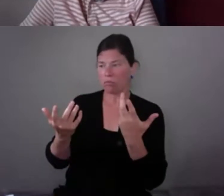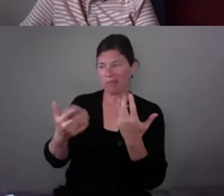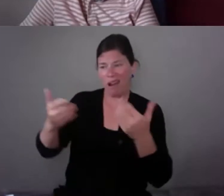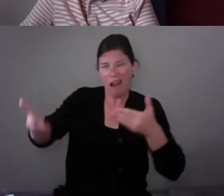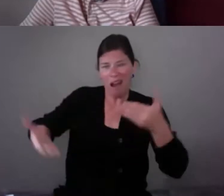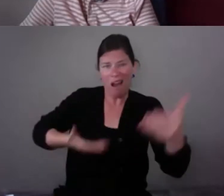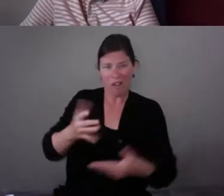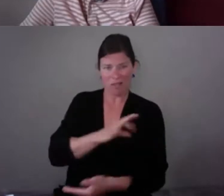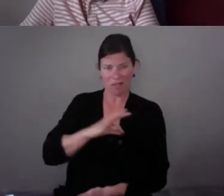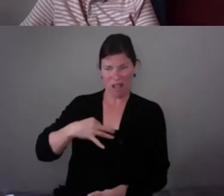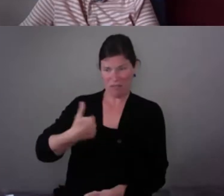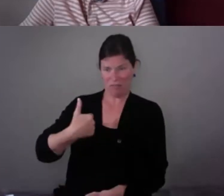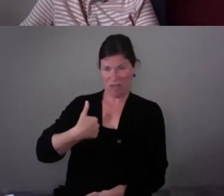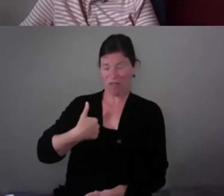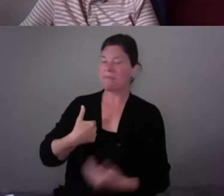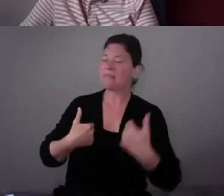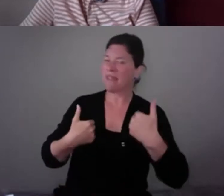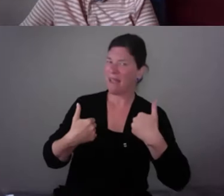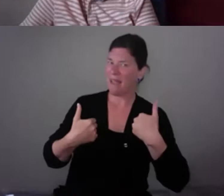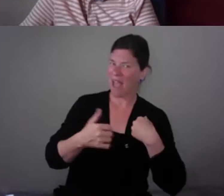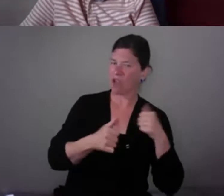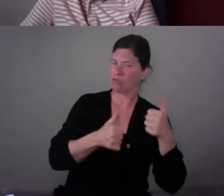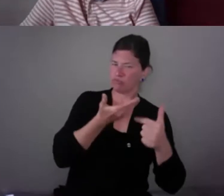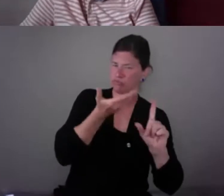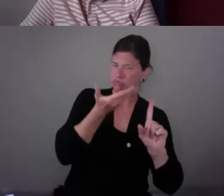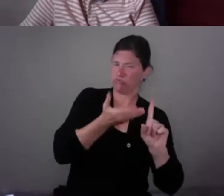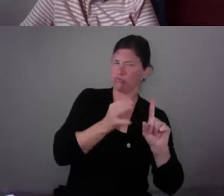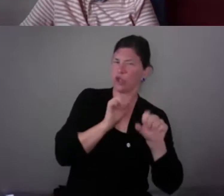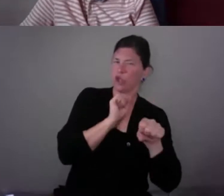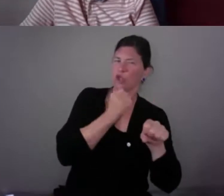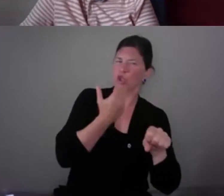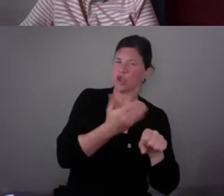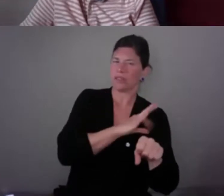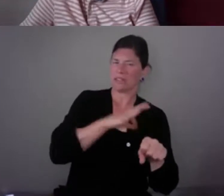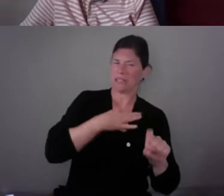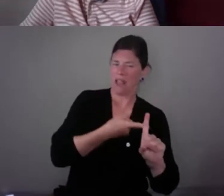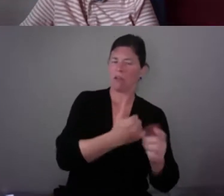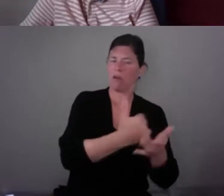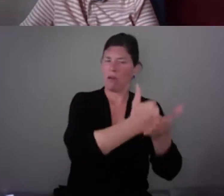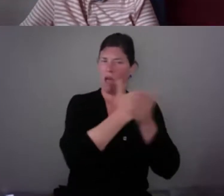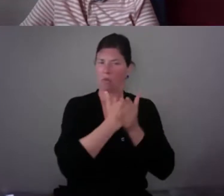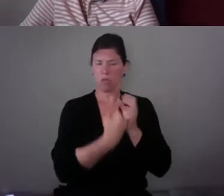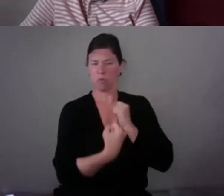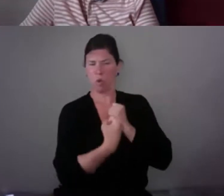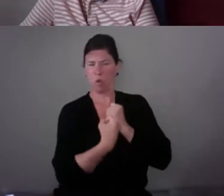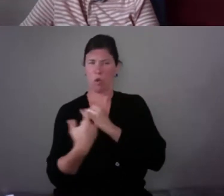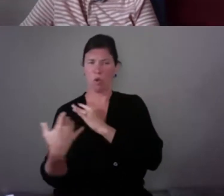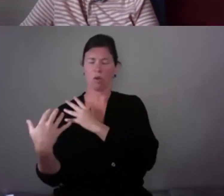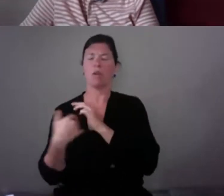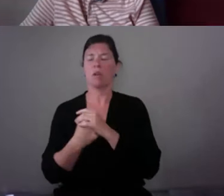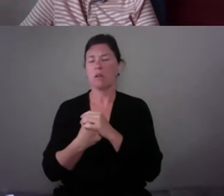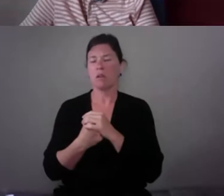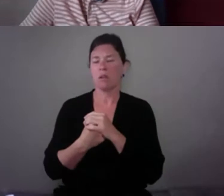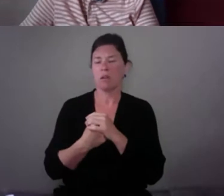helps me with things in Syracuse, and I could talk to staff about how